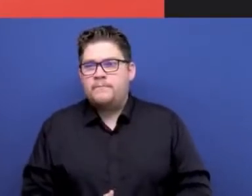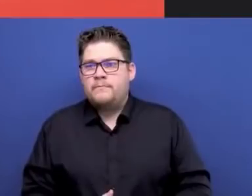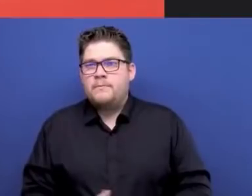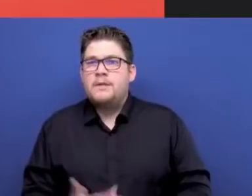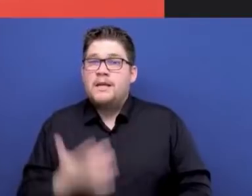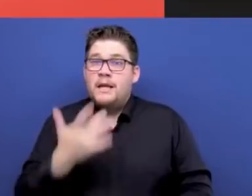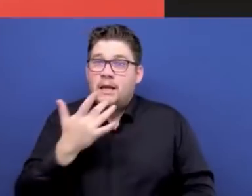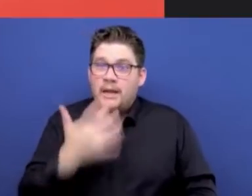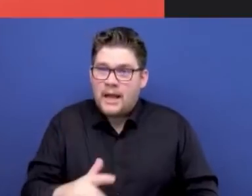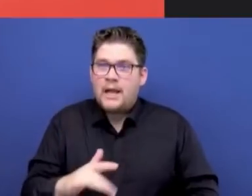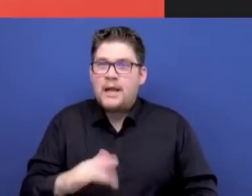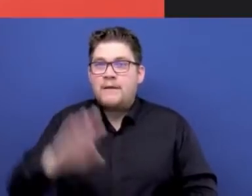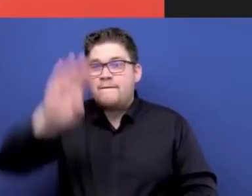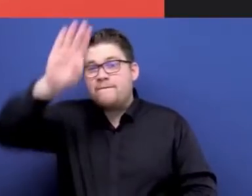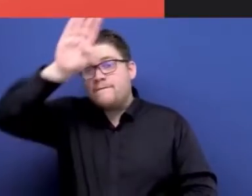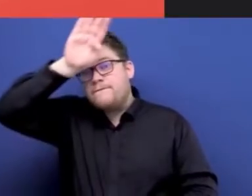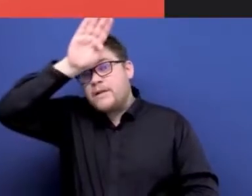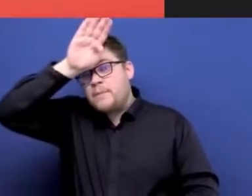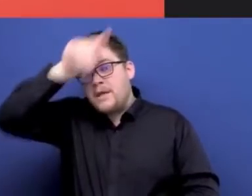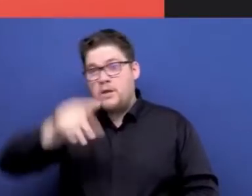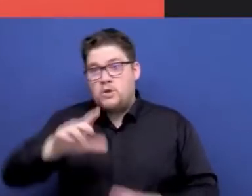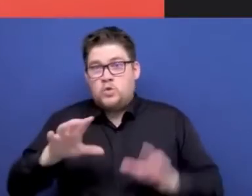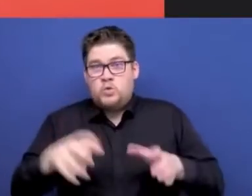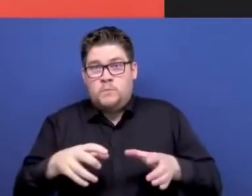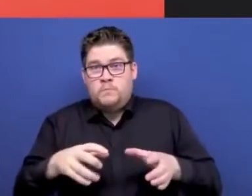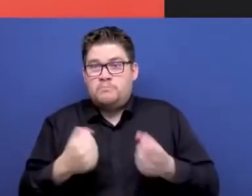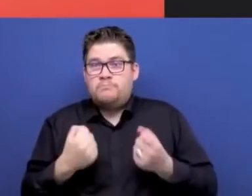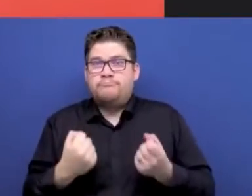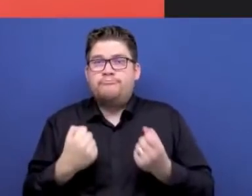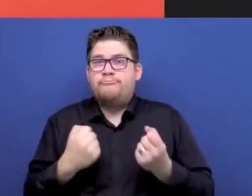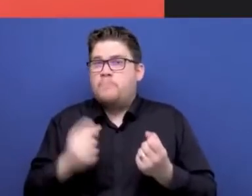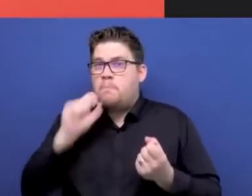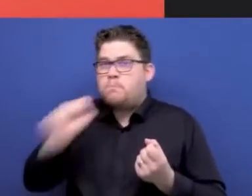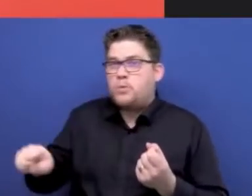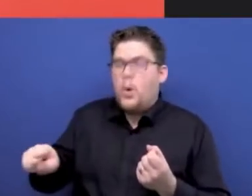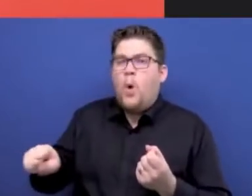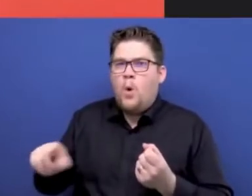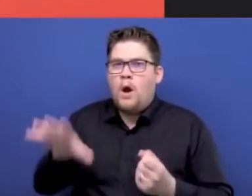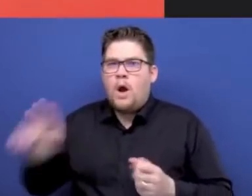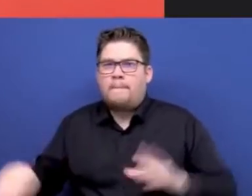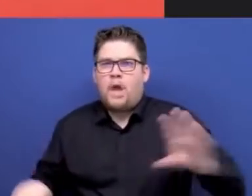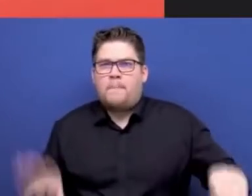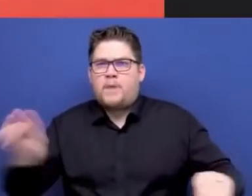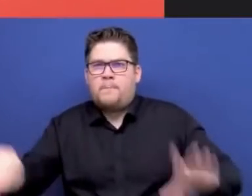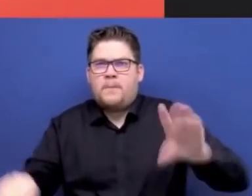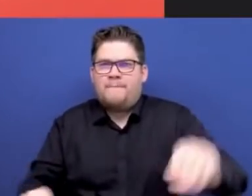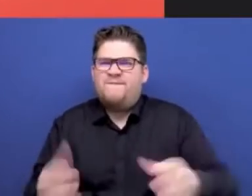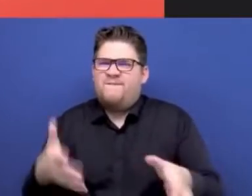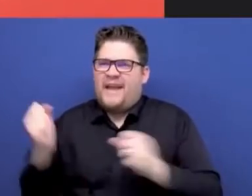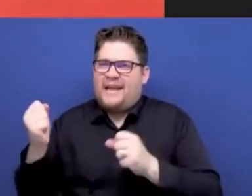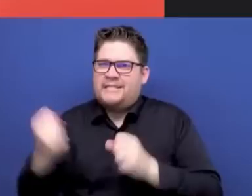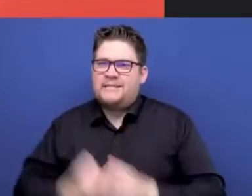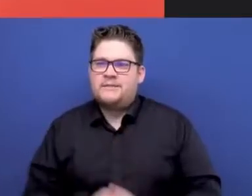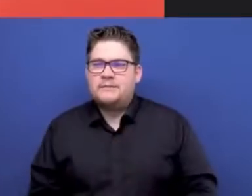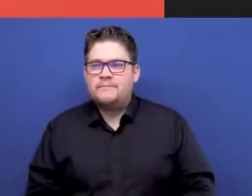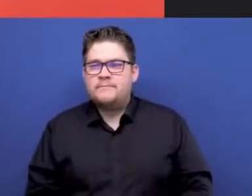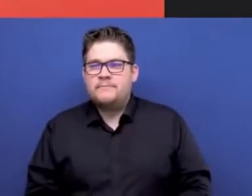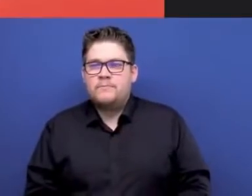blazes quite quickly. But there was one individual who was seen wearing those tan colored pants that was